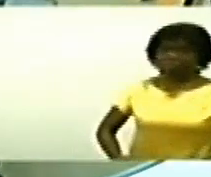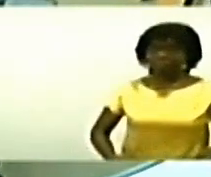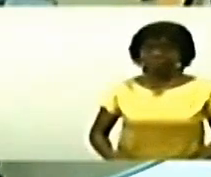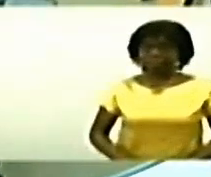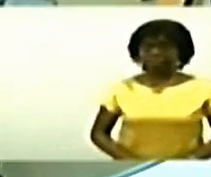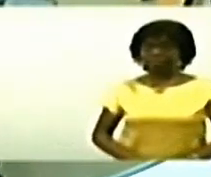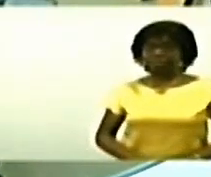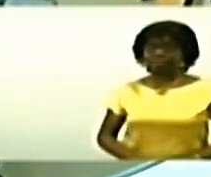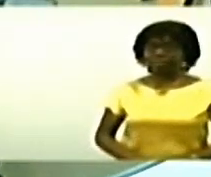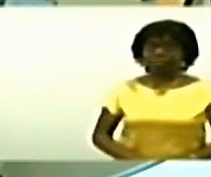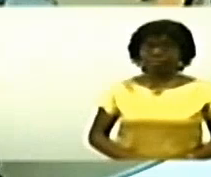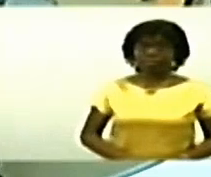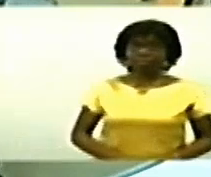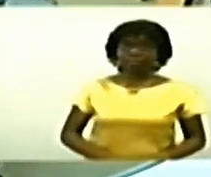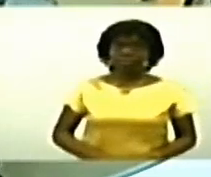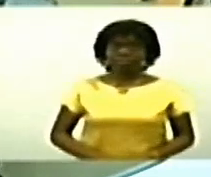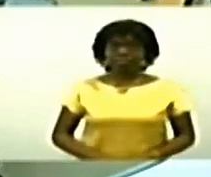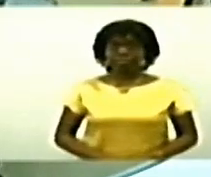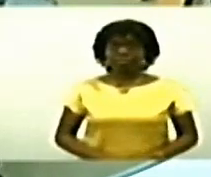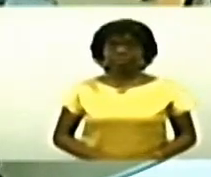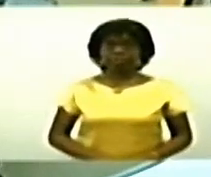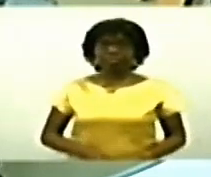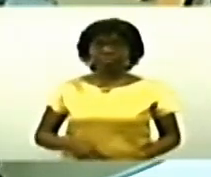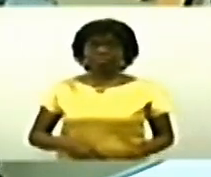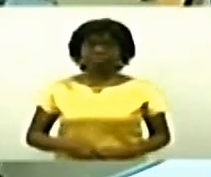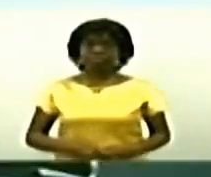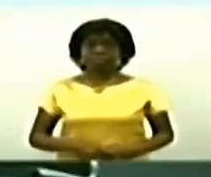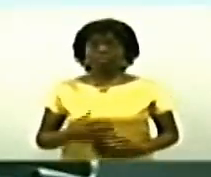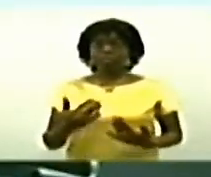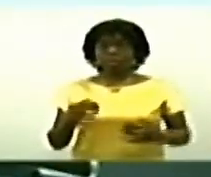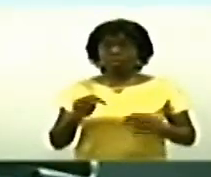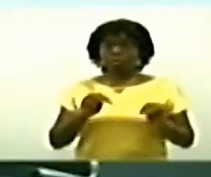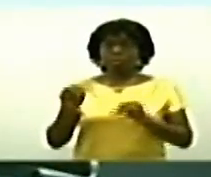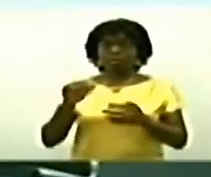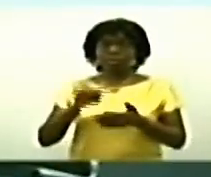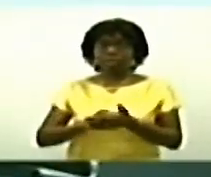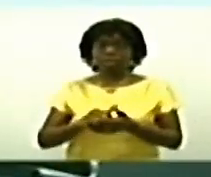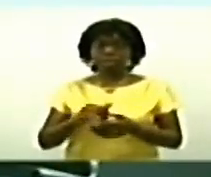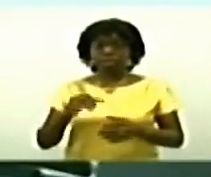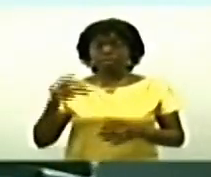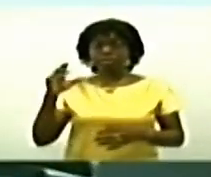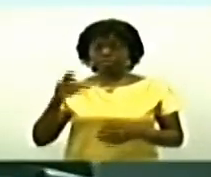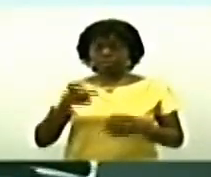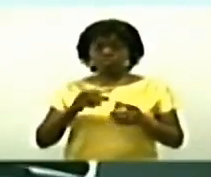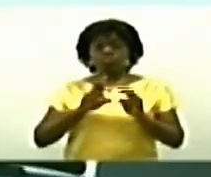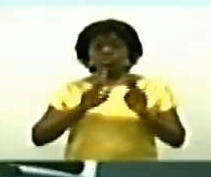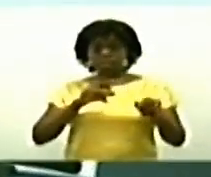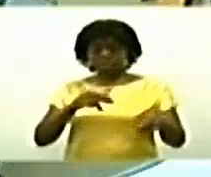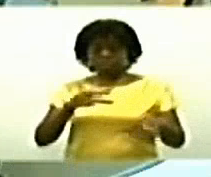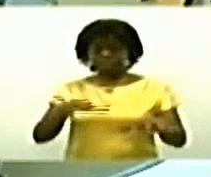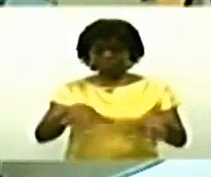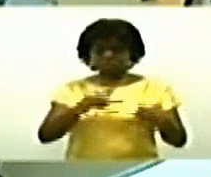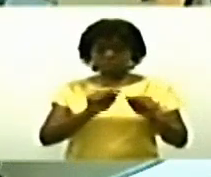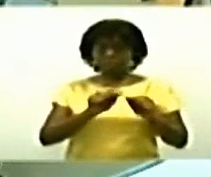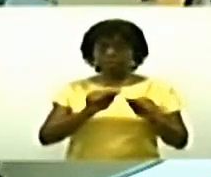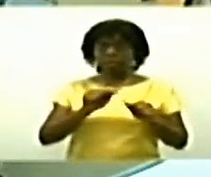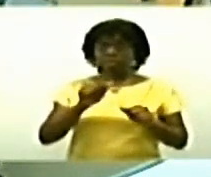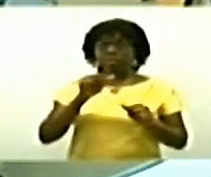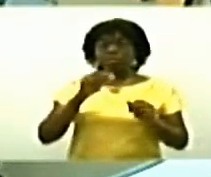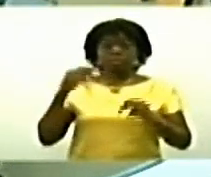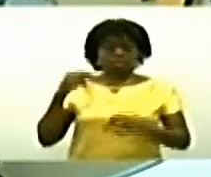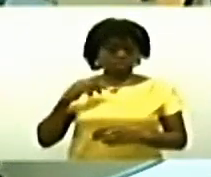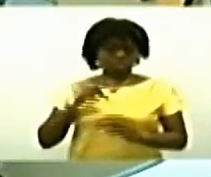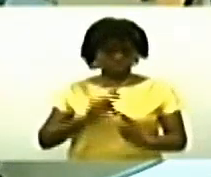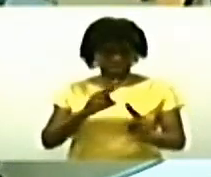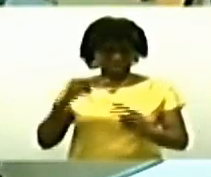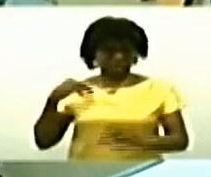Senator Cox. Mr. President, I beg to move that the chairman's report be adopted. Honourable members, the question is that the